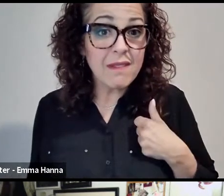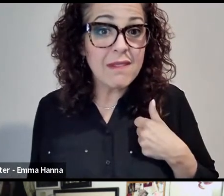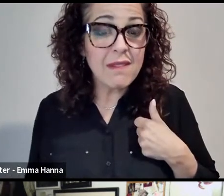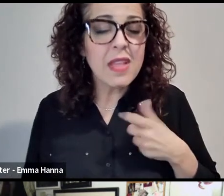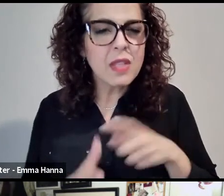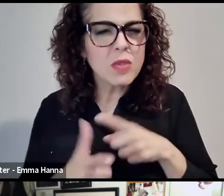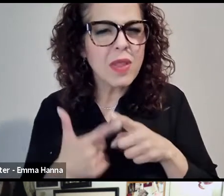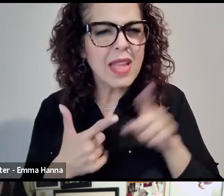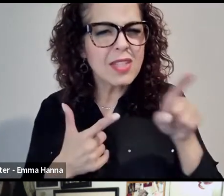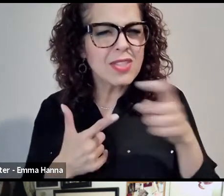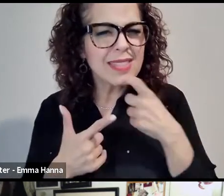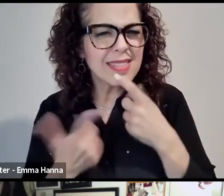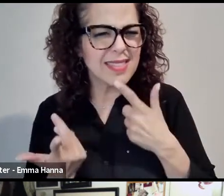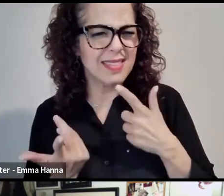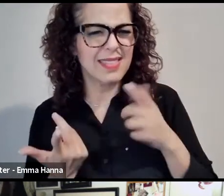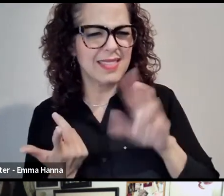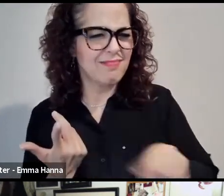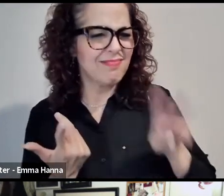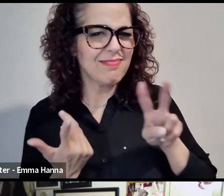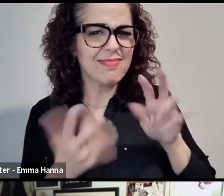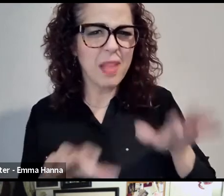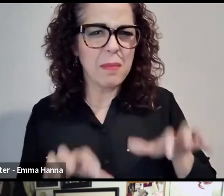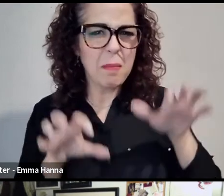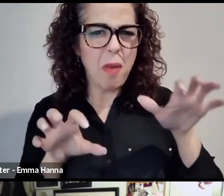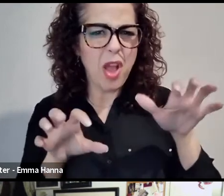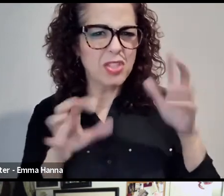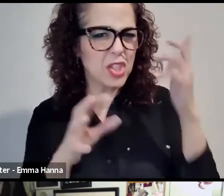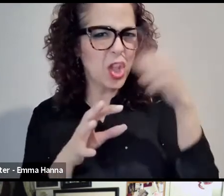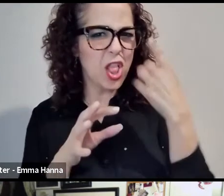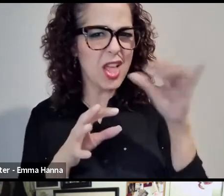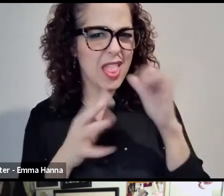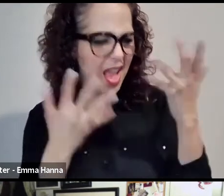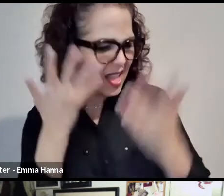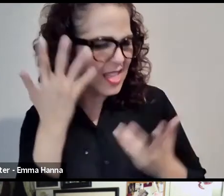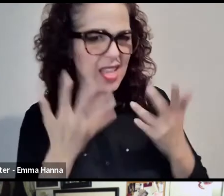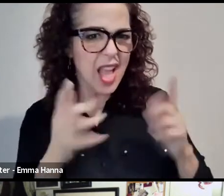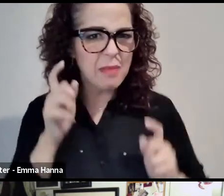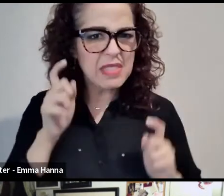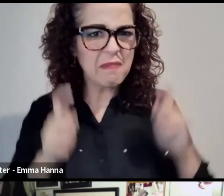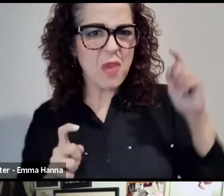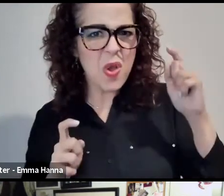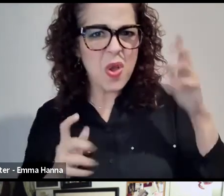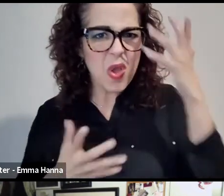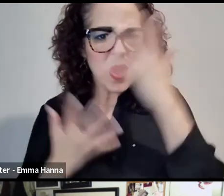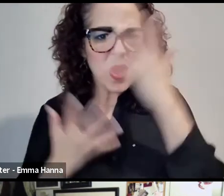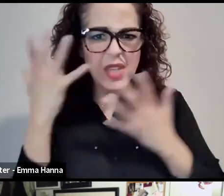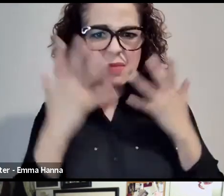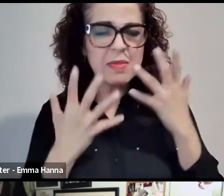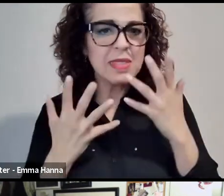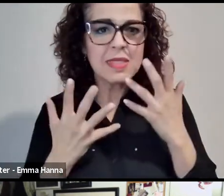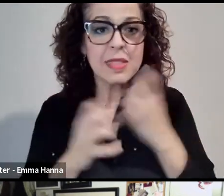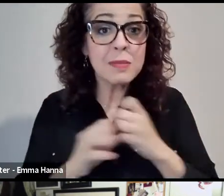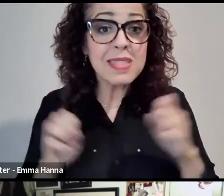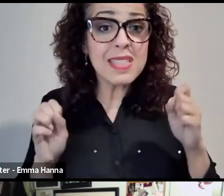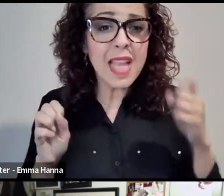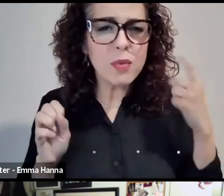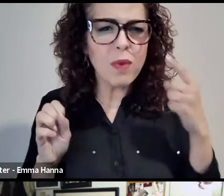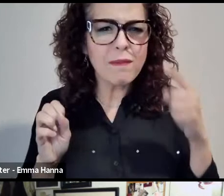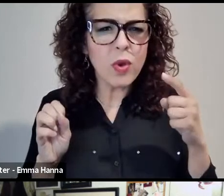I'm this monster, I'm this deformity that's been saved for nothing.